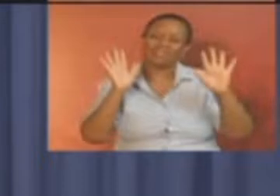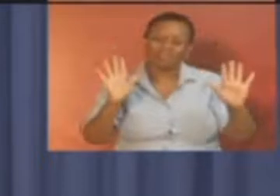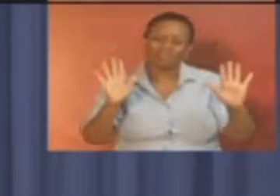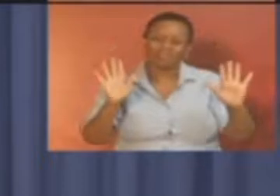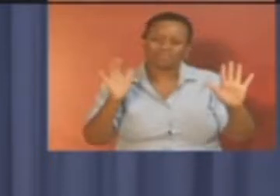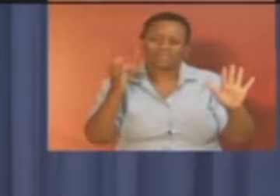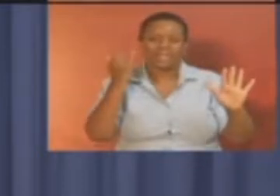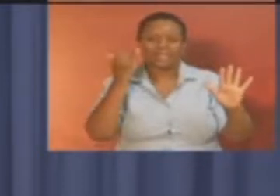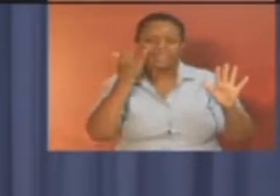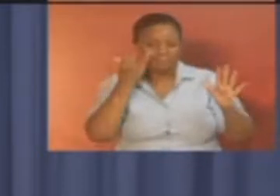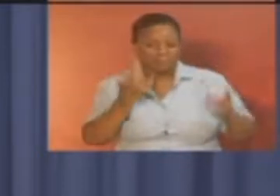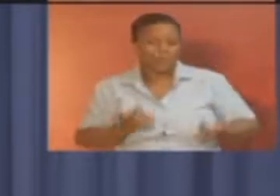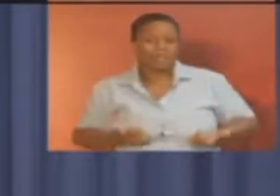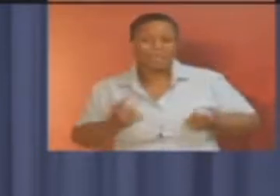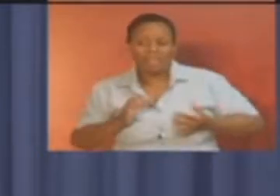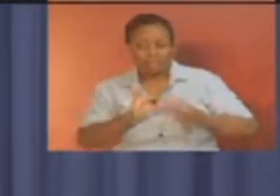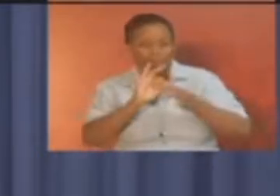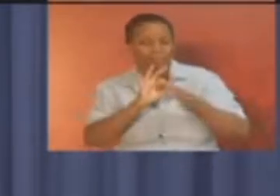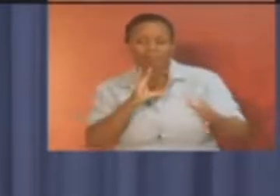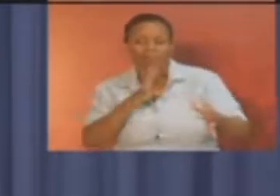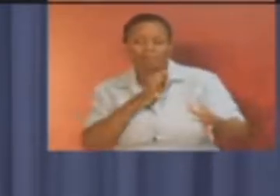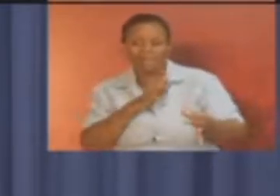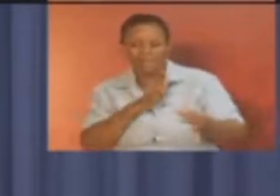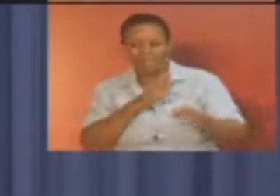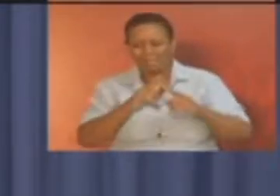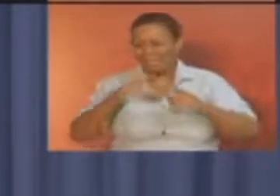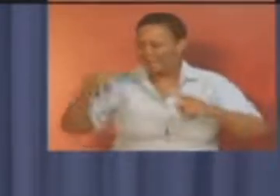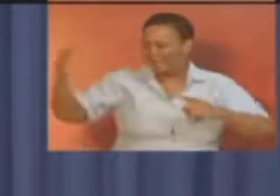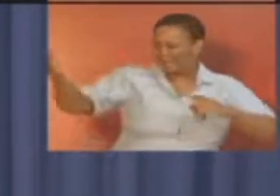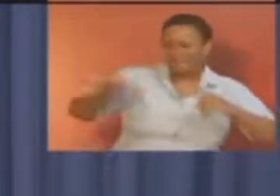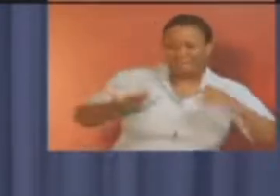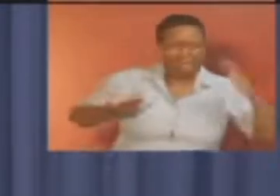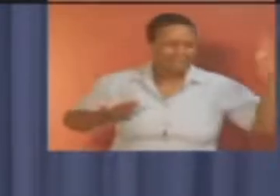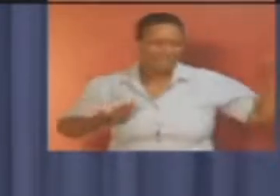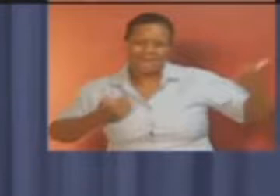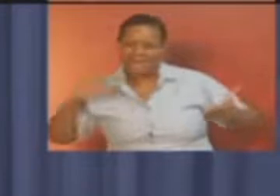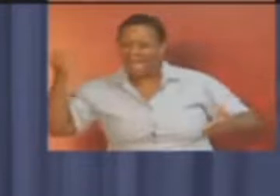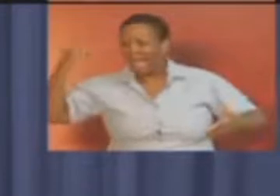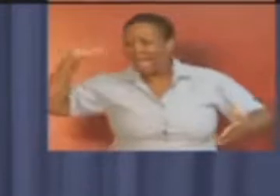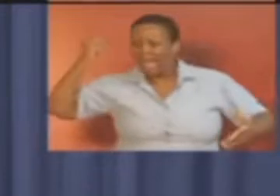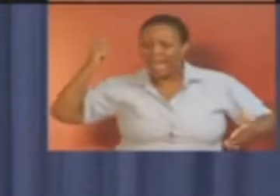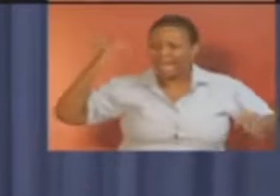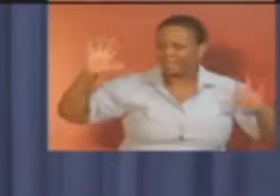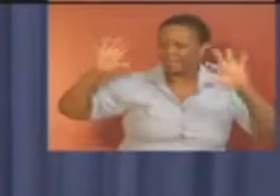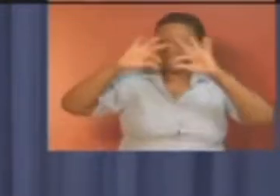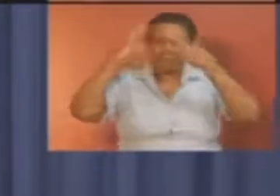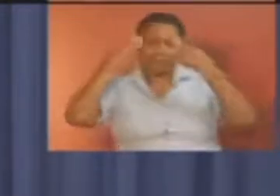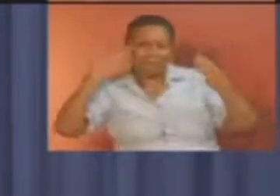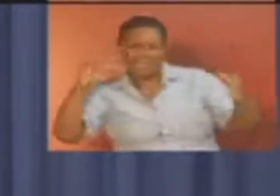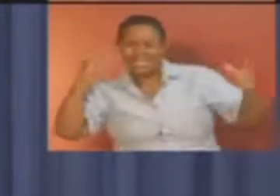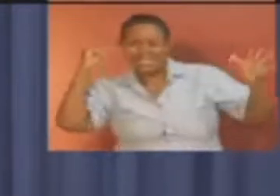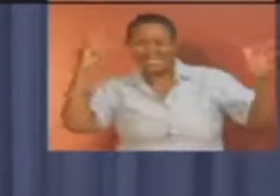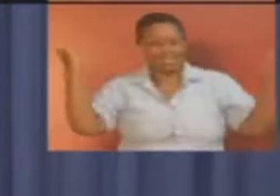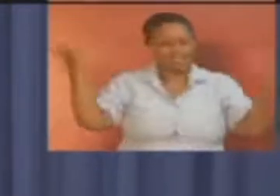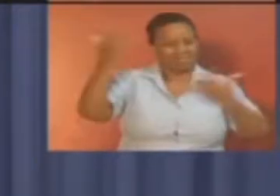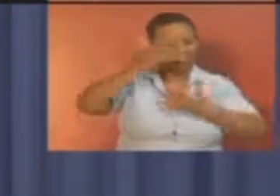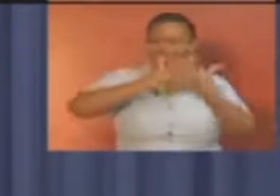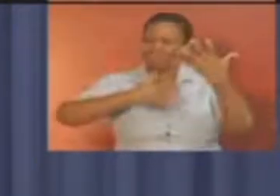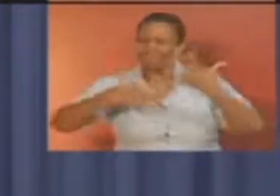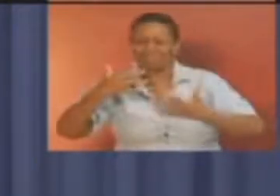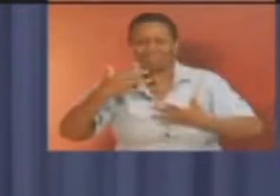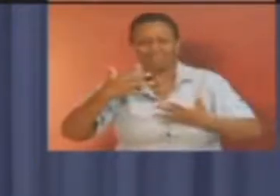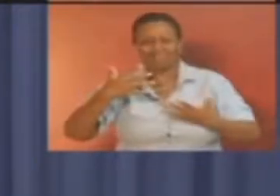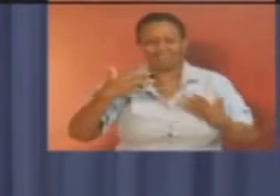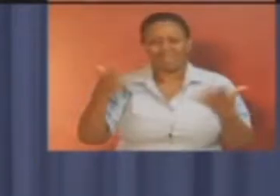that's okay, but don't have gatherings where all the children come, all the grandchildren come, all